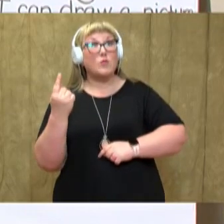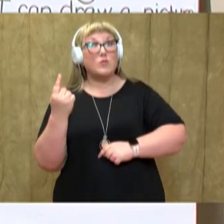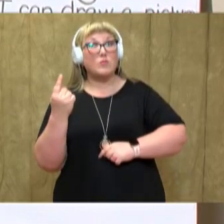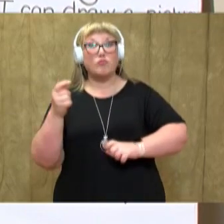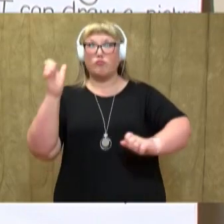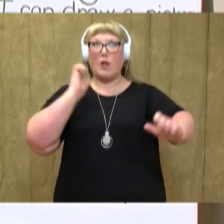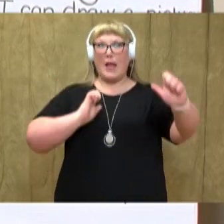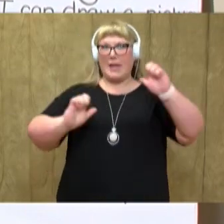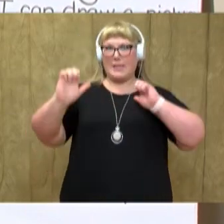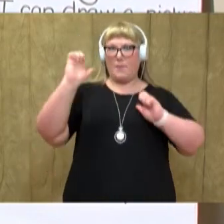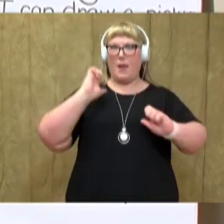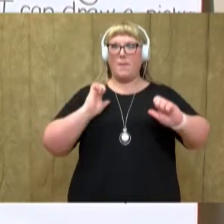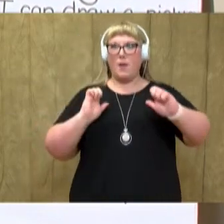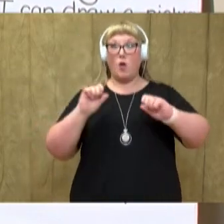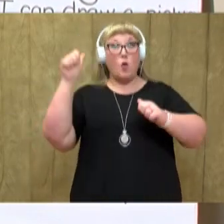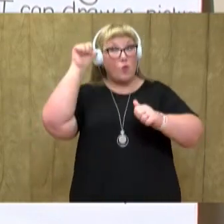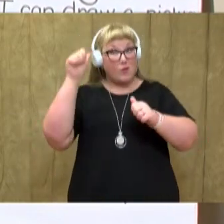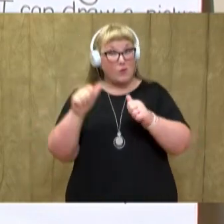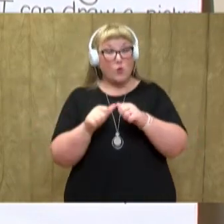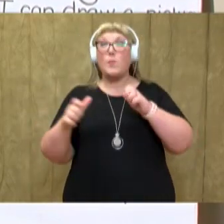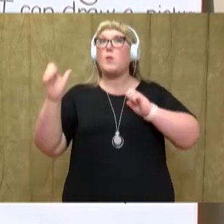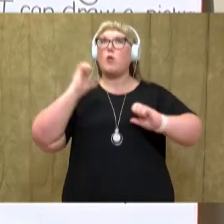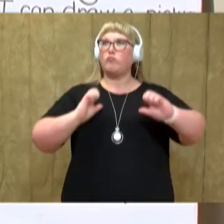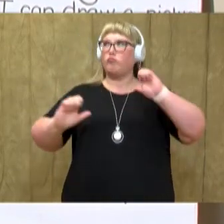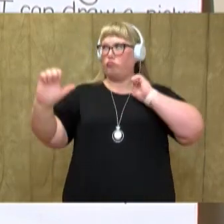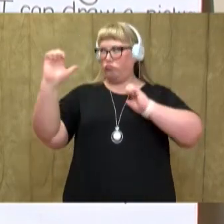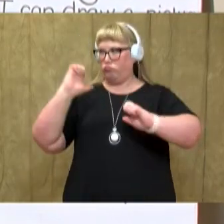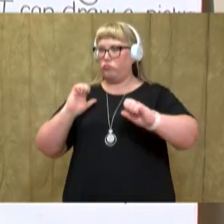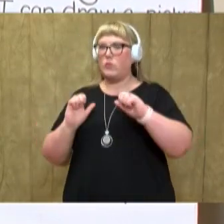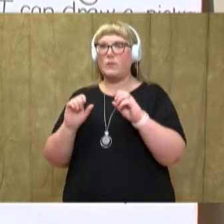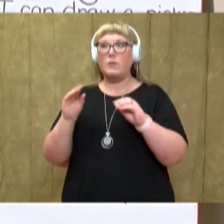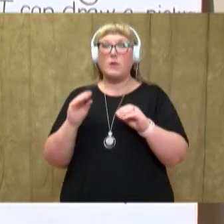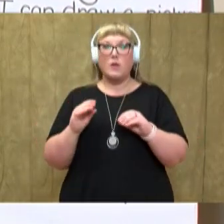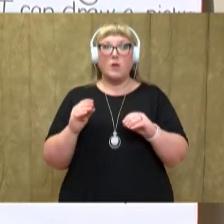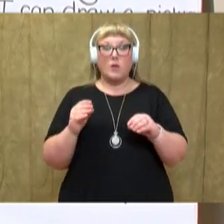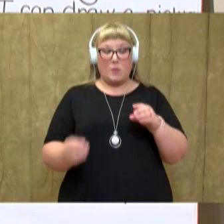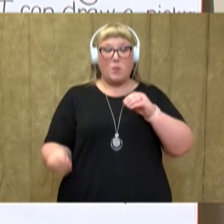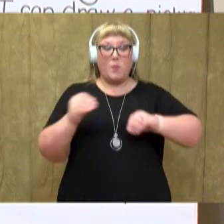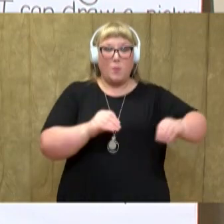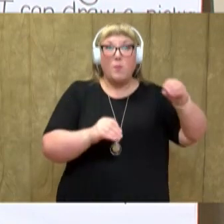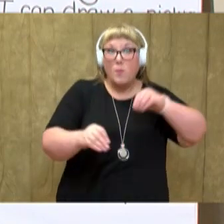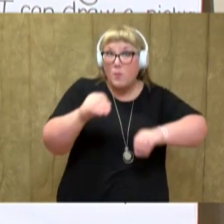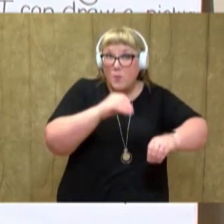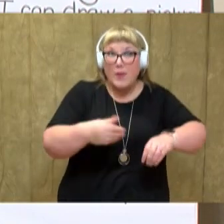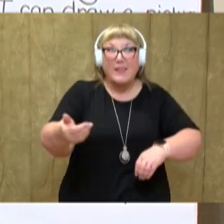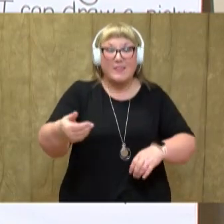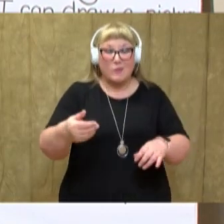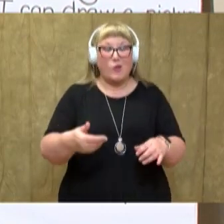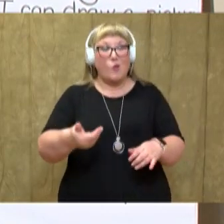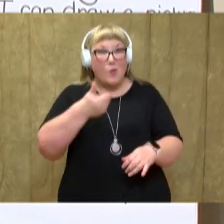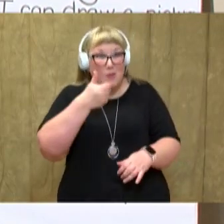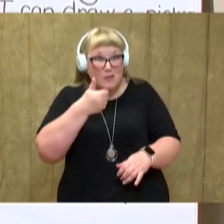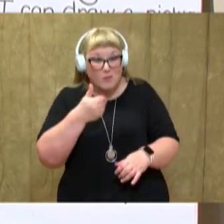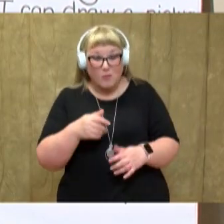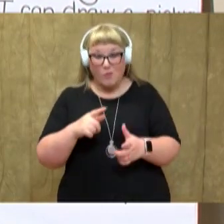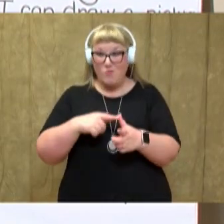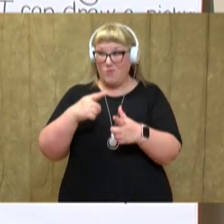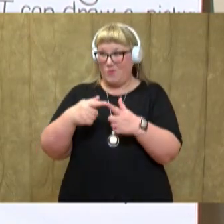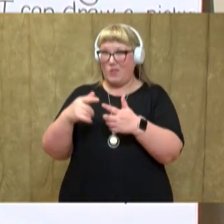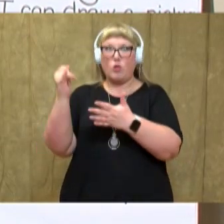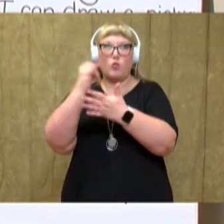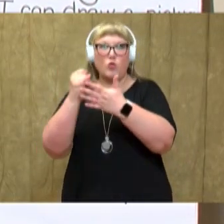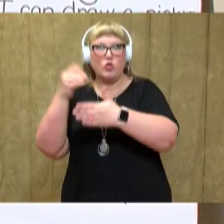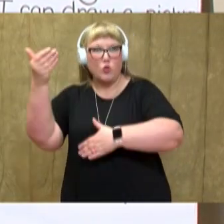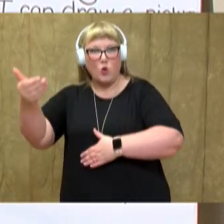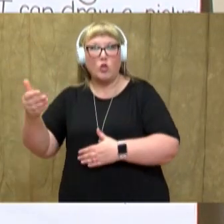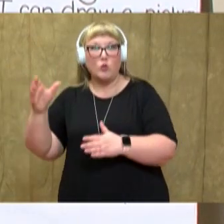acted them out. Do you remember when we acted out the problems by putting the toppings on the pizzas? Then we drew